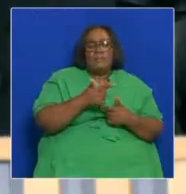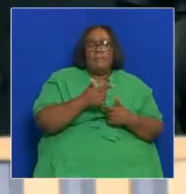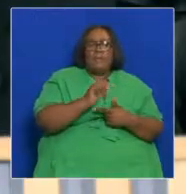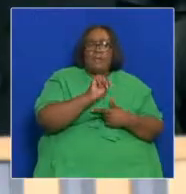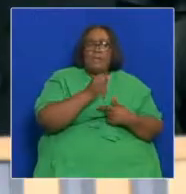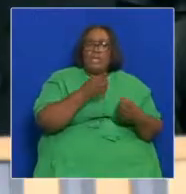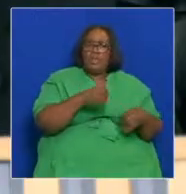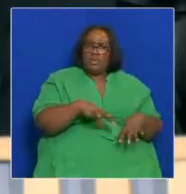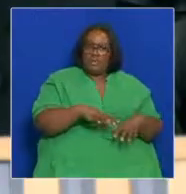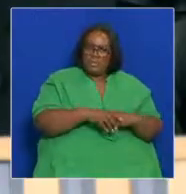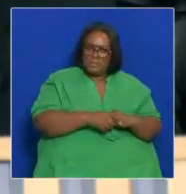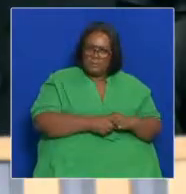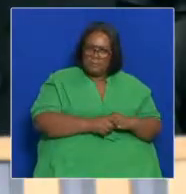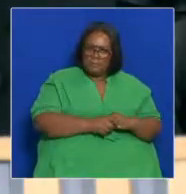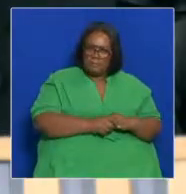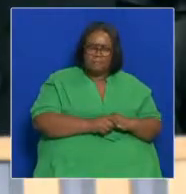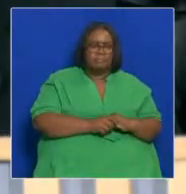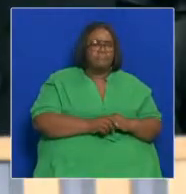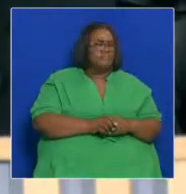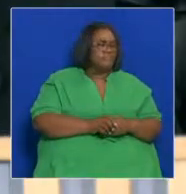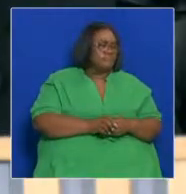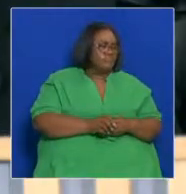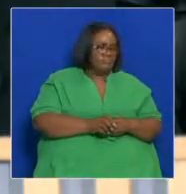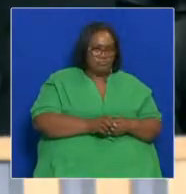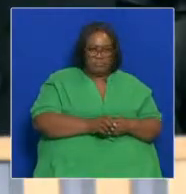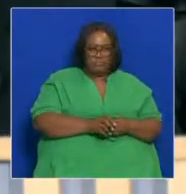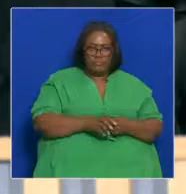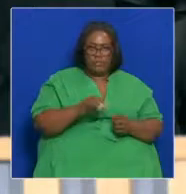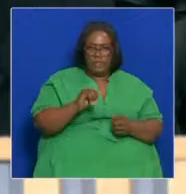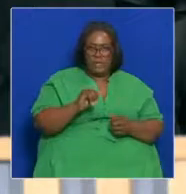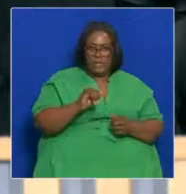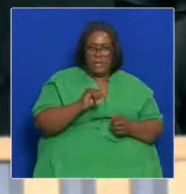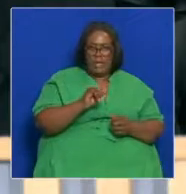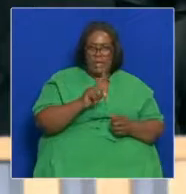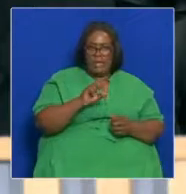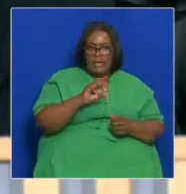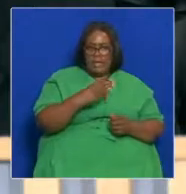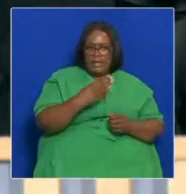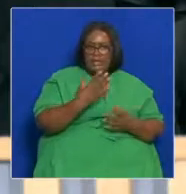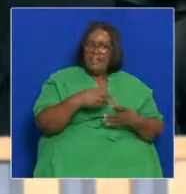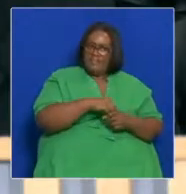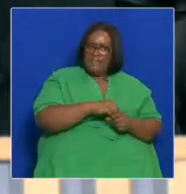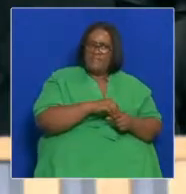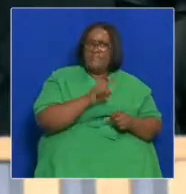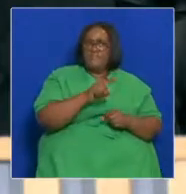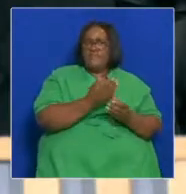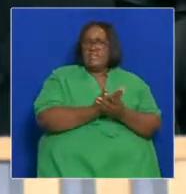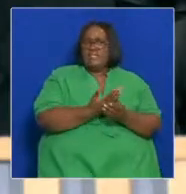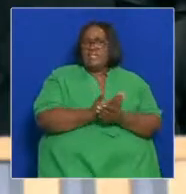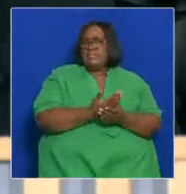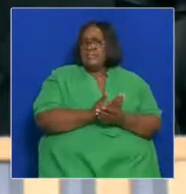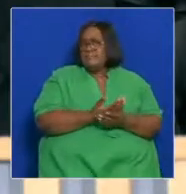and the IDEC gets involved in that matter, and